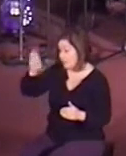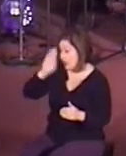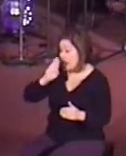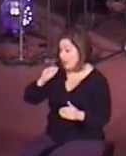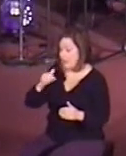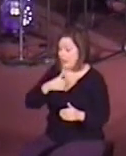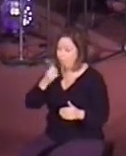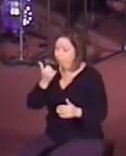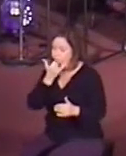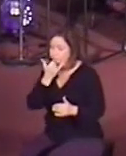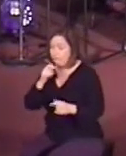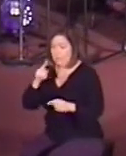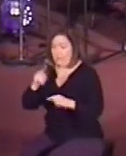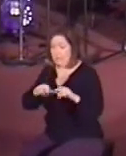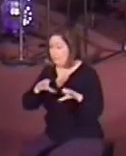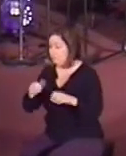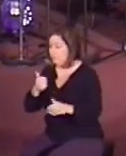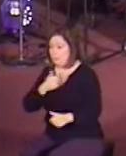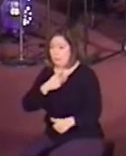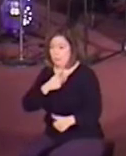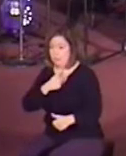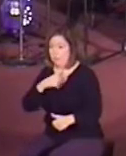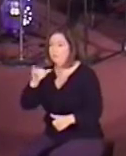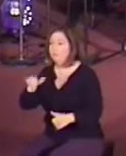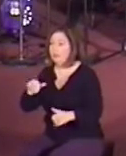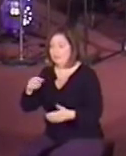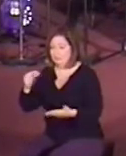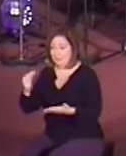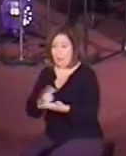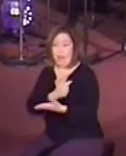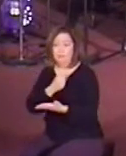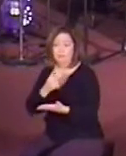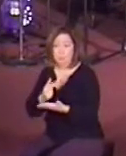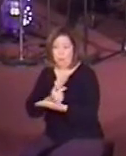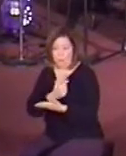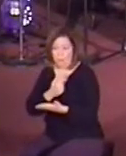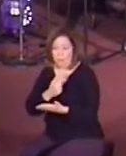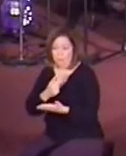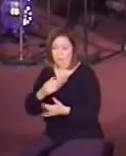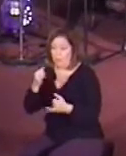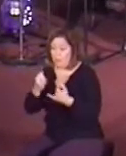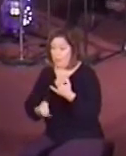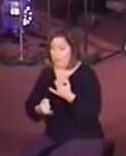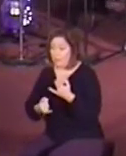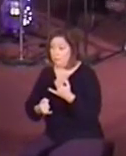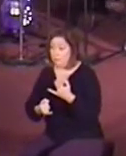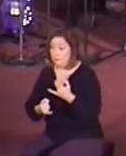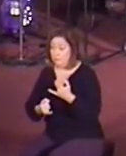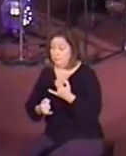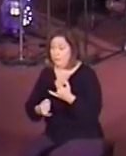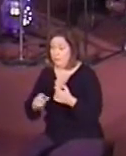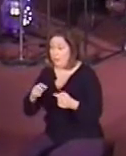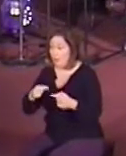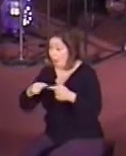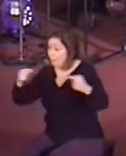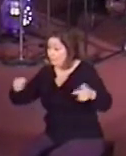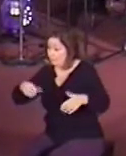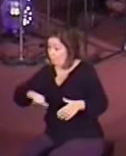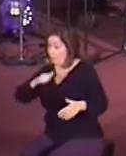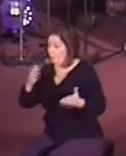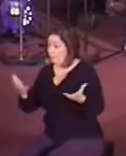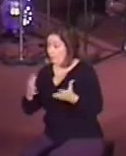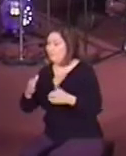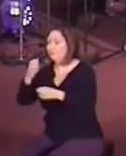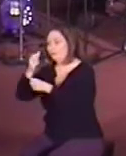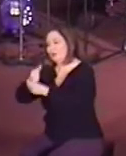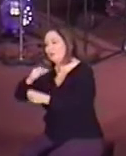do it on my own. That is the essence of the gospel. And ultimately, the antidote of pride is trusting in the Lord. You